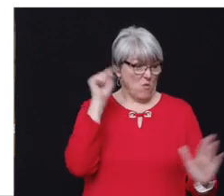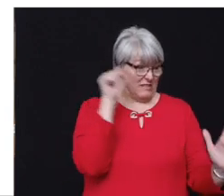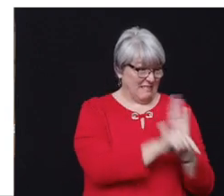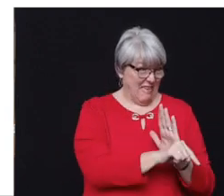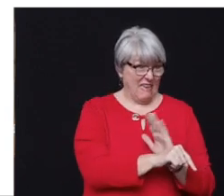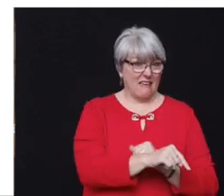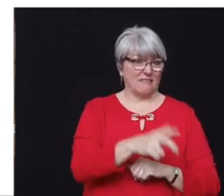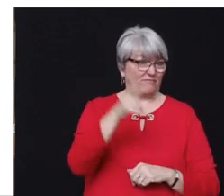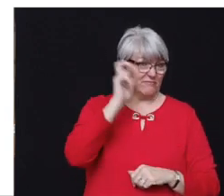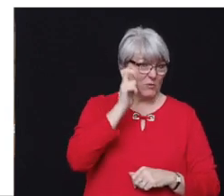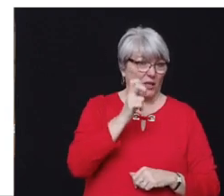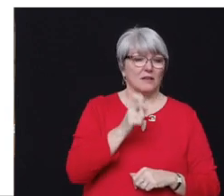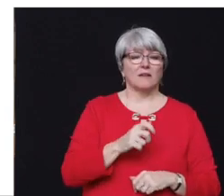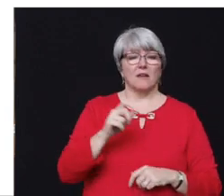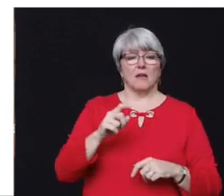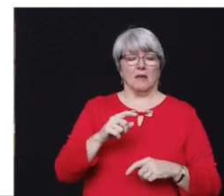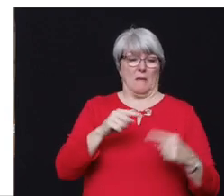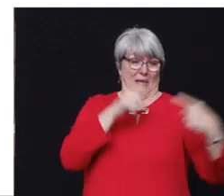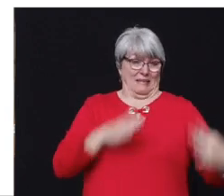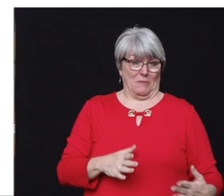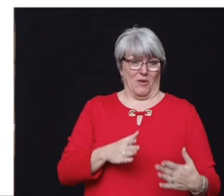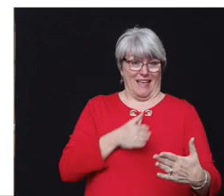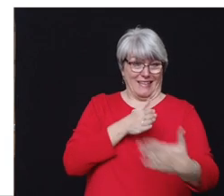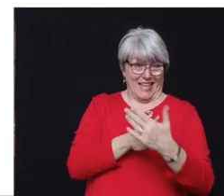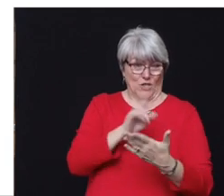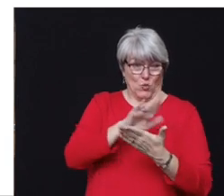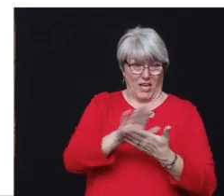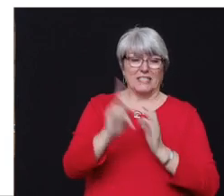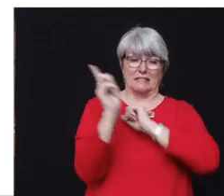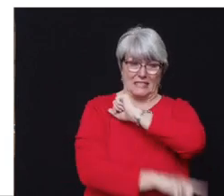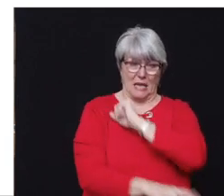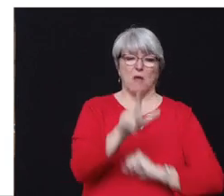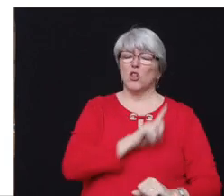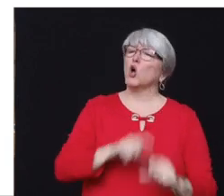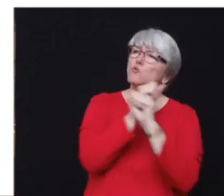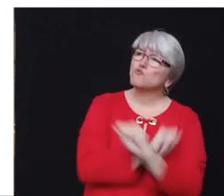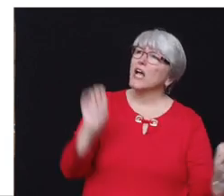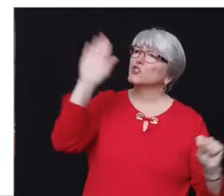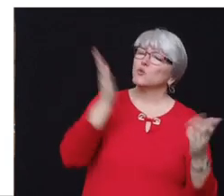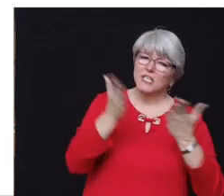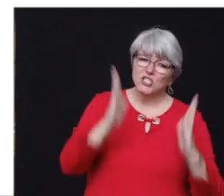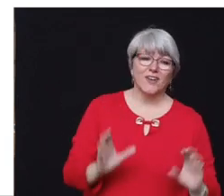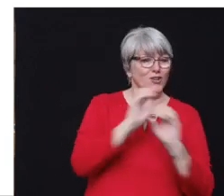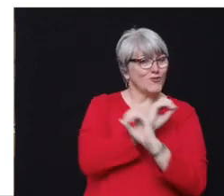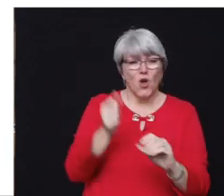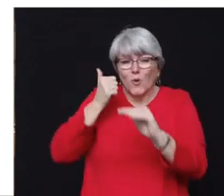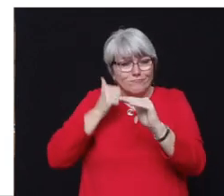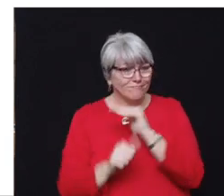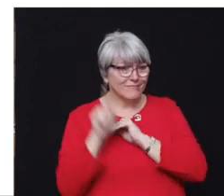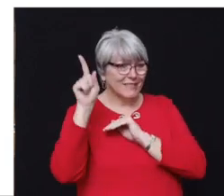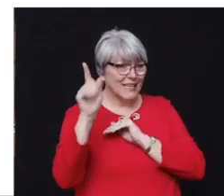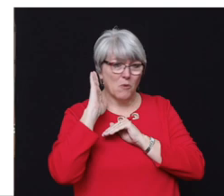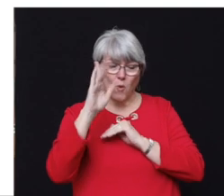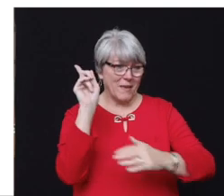wicked. The foes of the righteous will be condemned. The Lord will rescue His servants. No one who takes refuge in Him